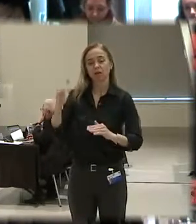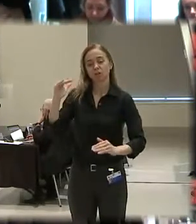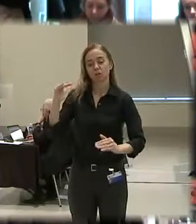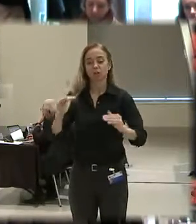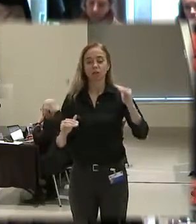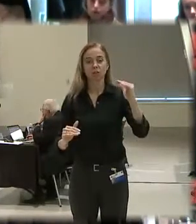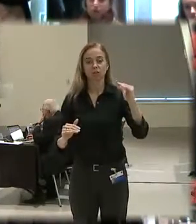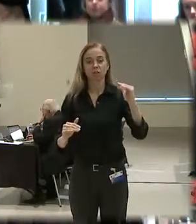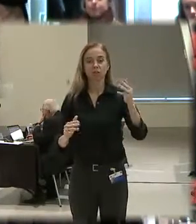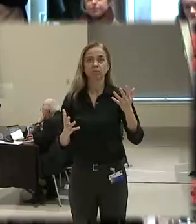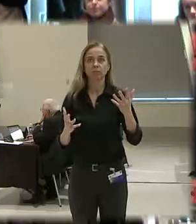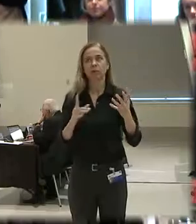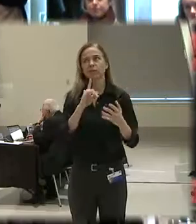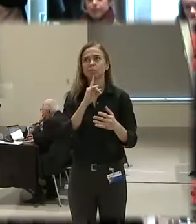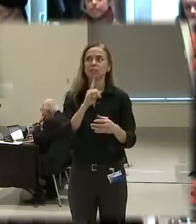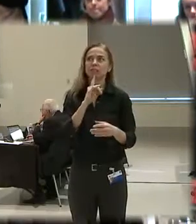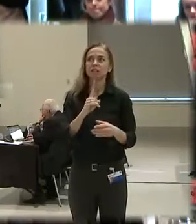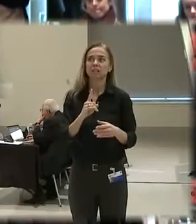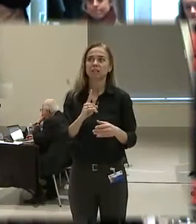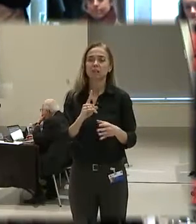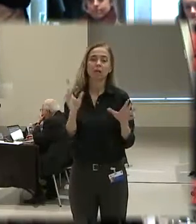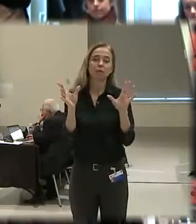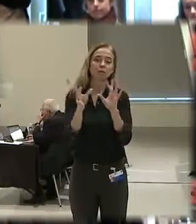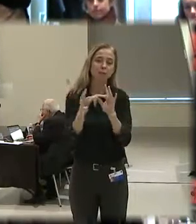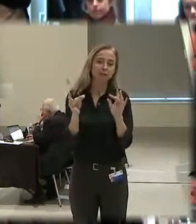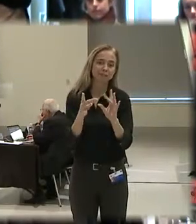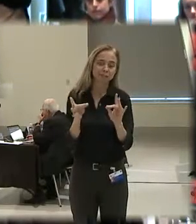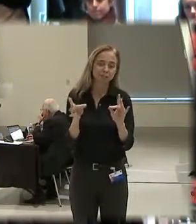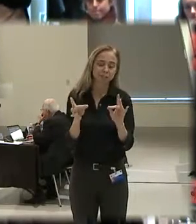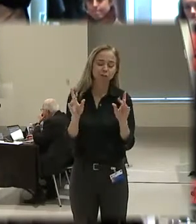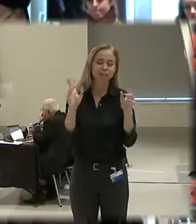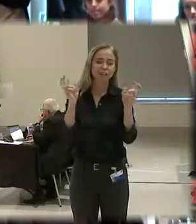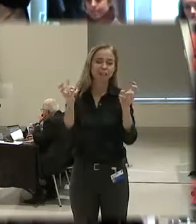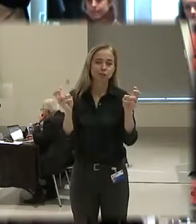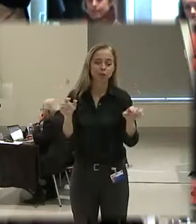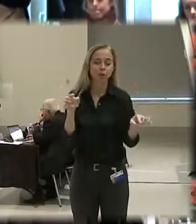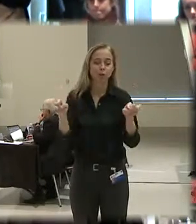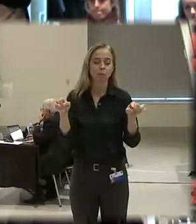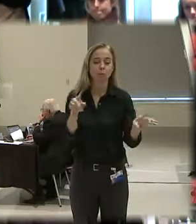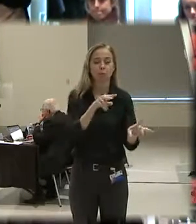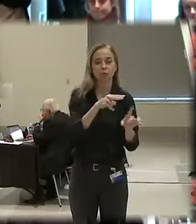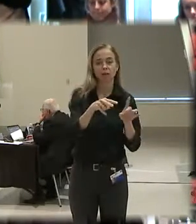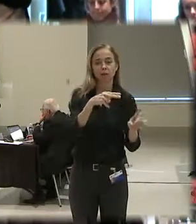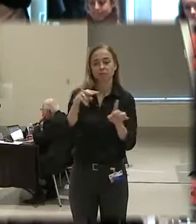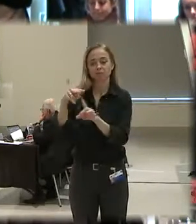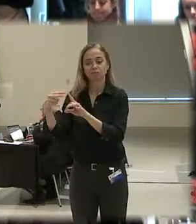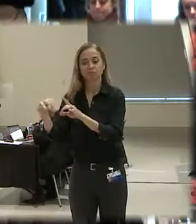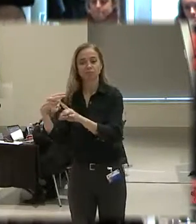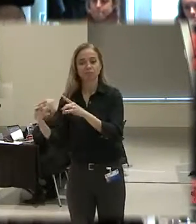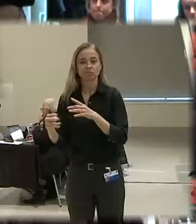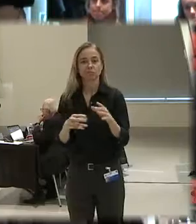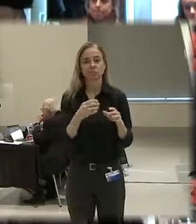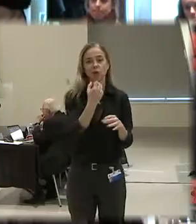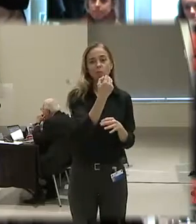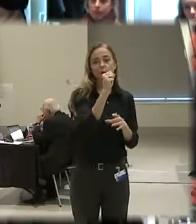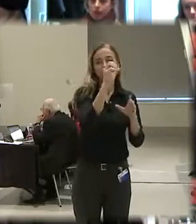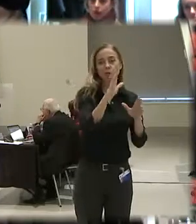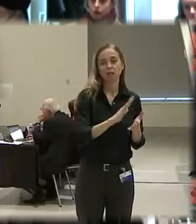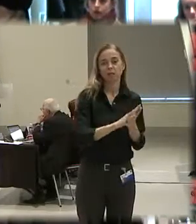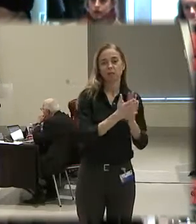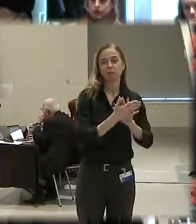disproportionate, there's messaging issues on both sides in terms of protesters being agitators